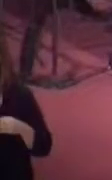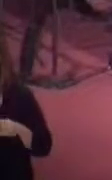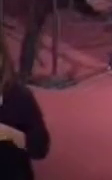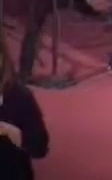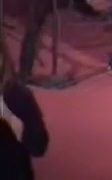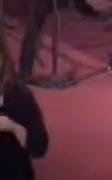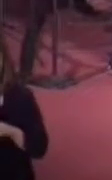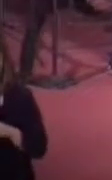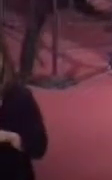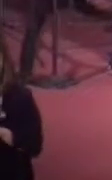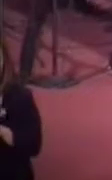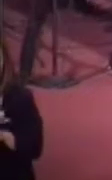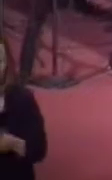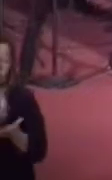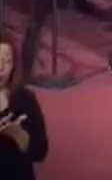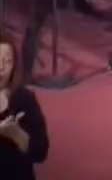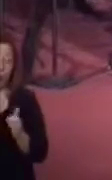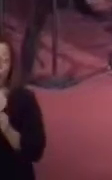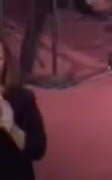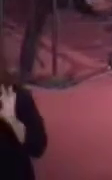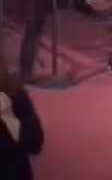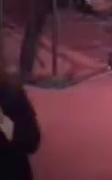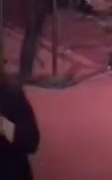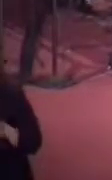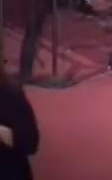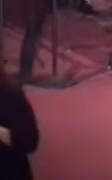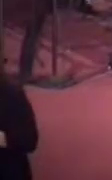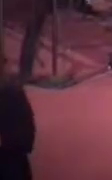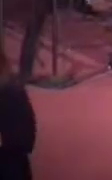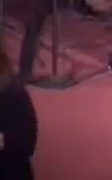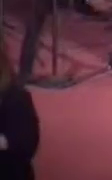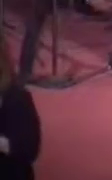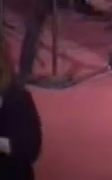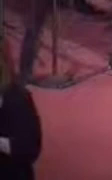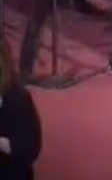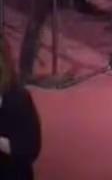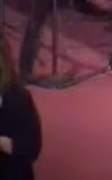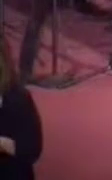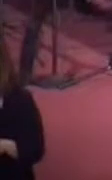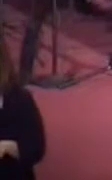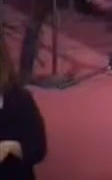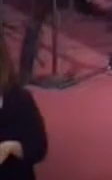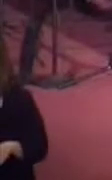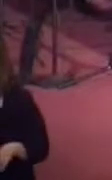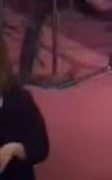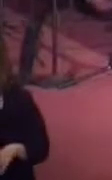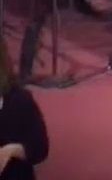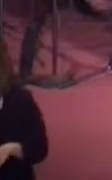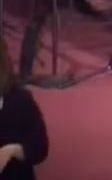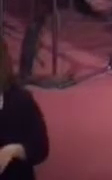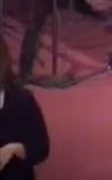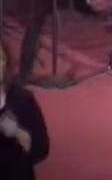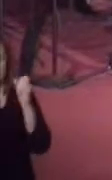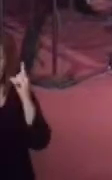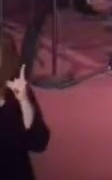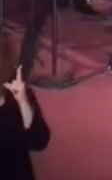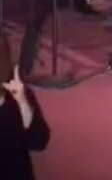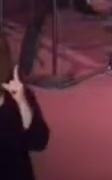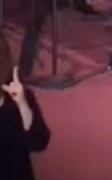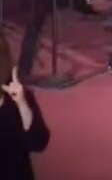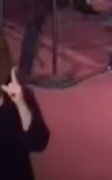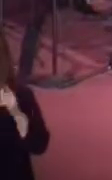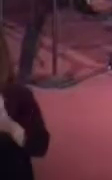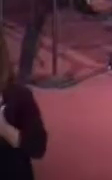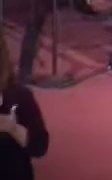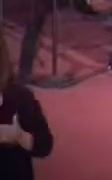work, in school, amongst your families, maybe even in this very church or in this United States of America. Don't be surprised as if